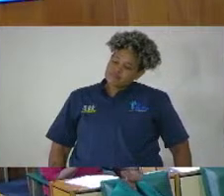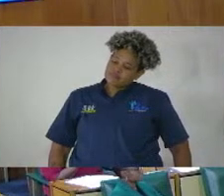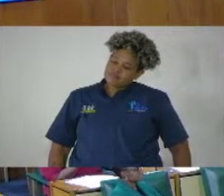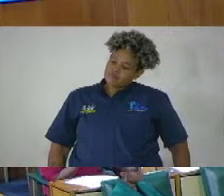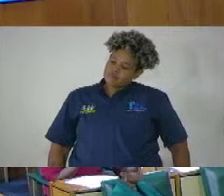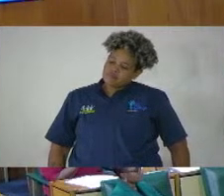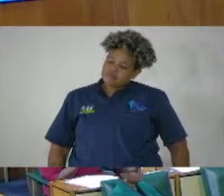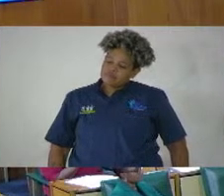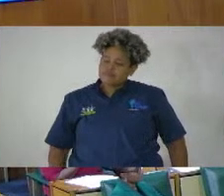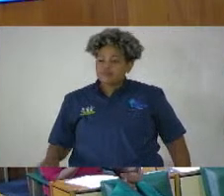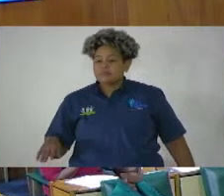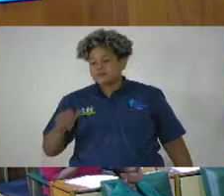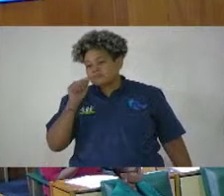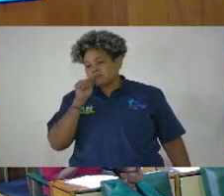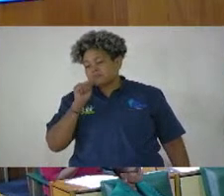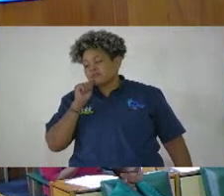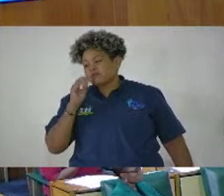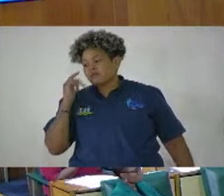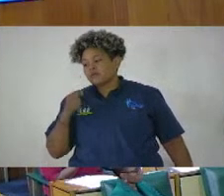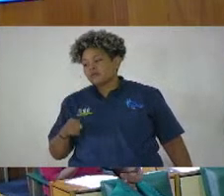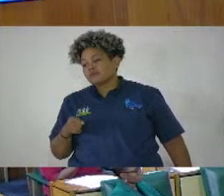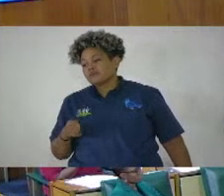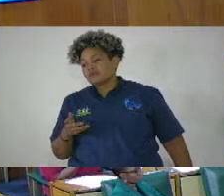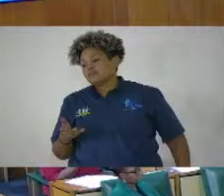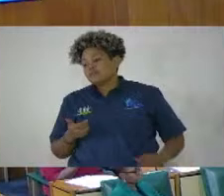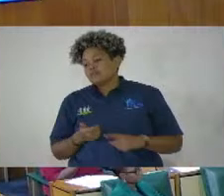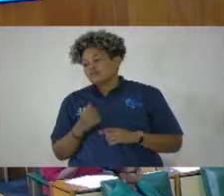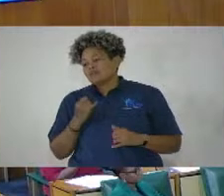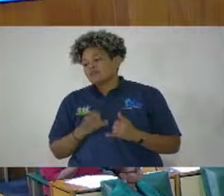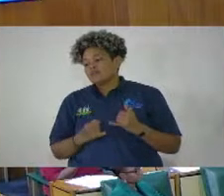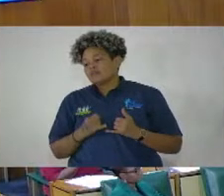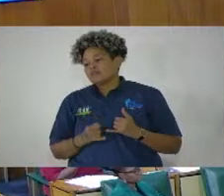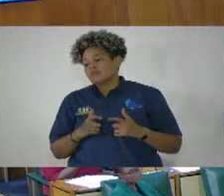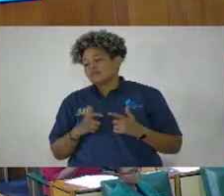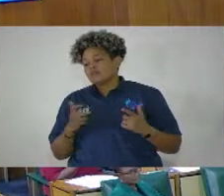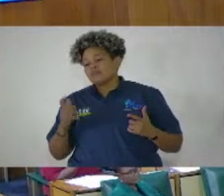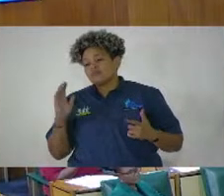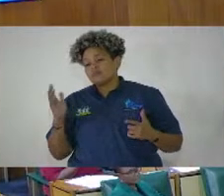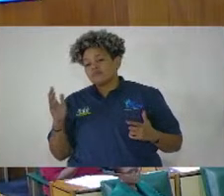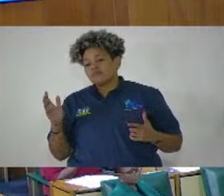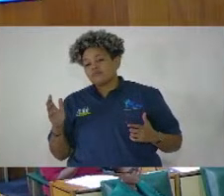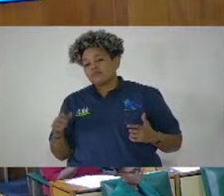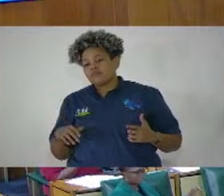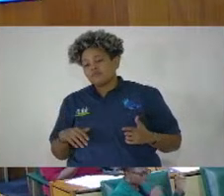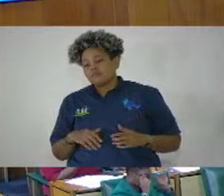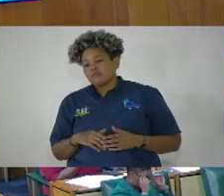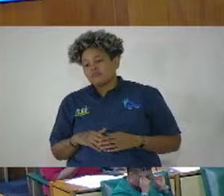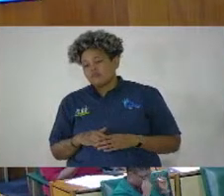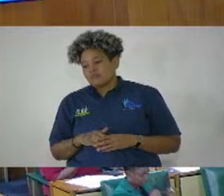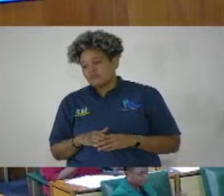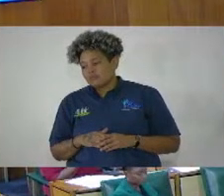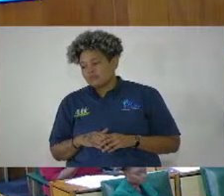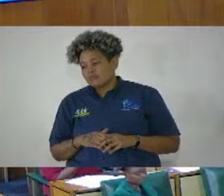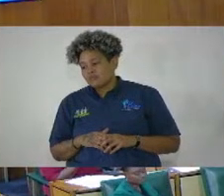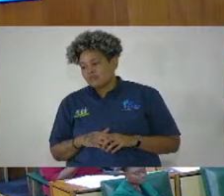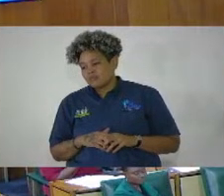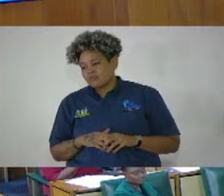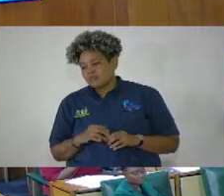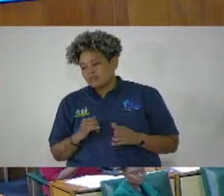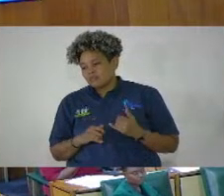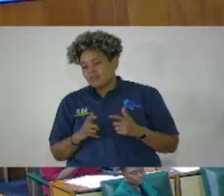obliges because this is the last major presentation by the Minister. Last